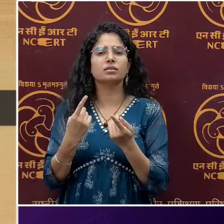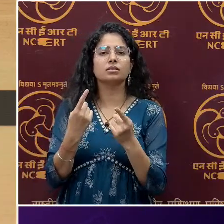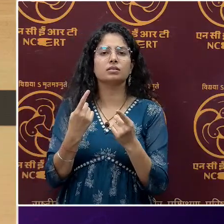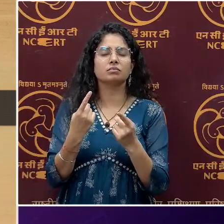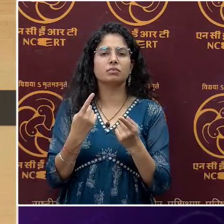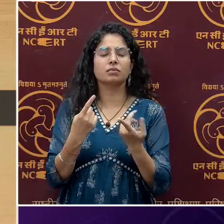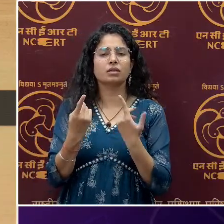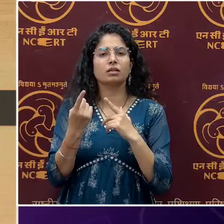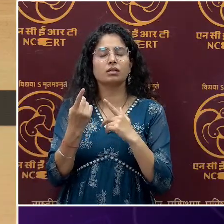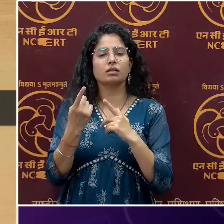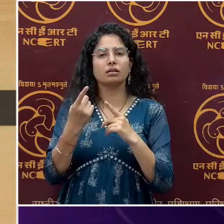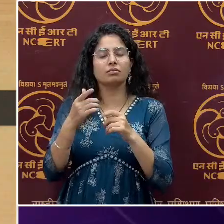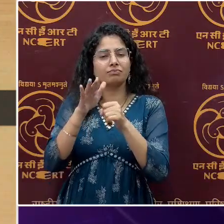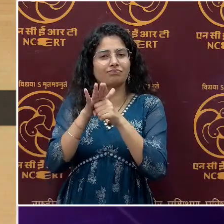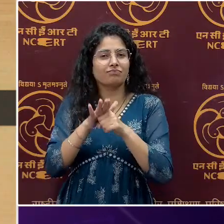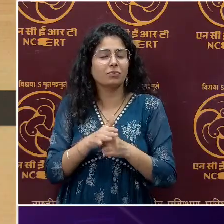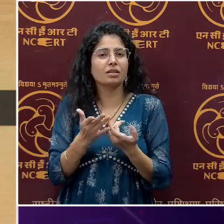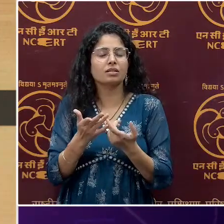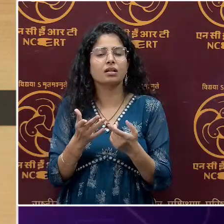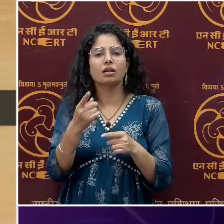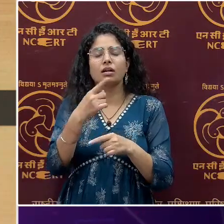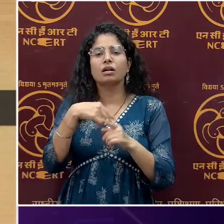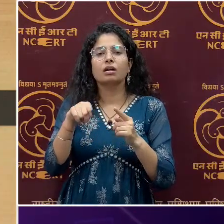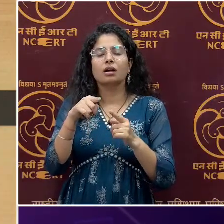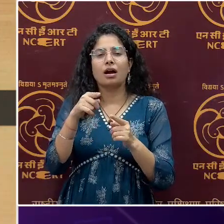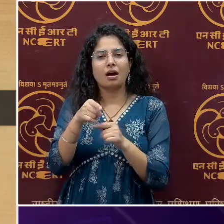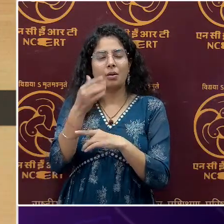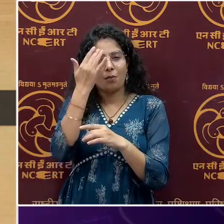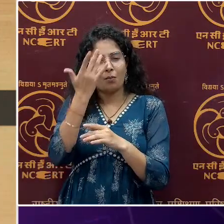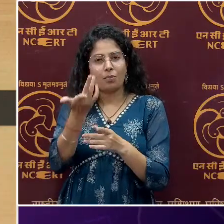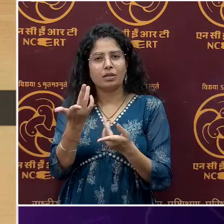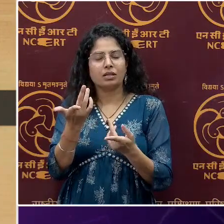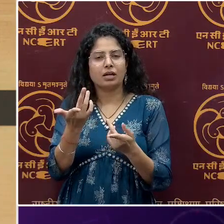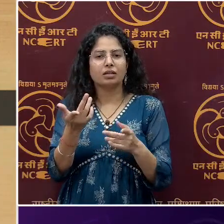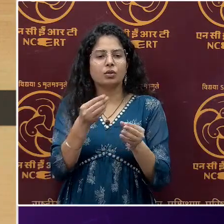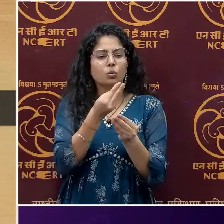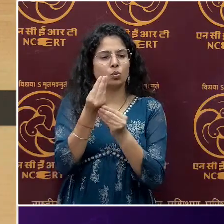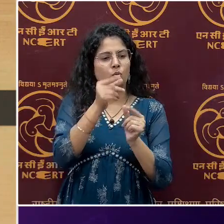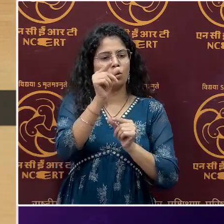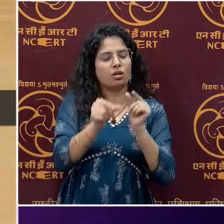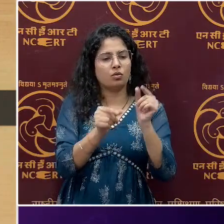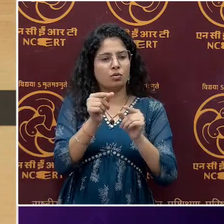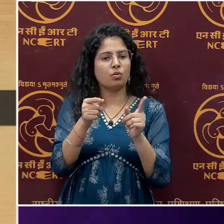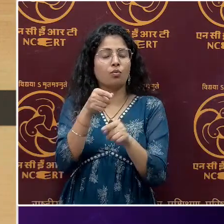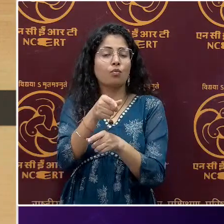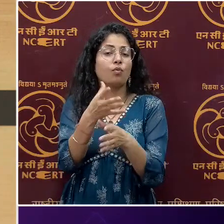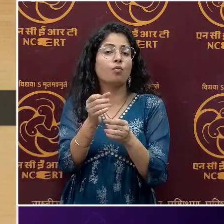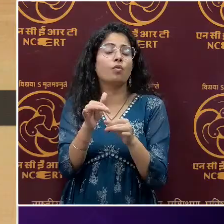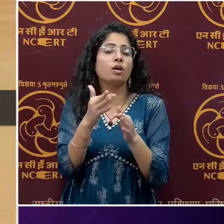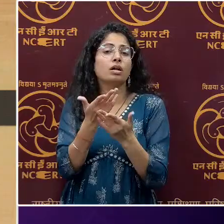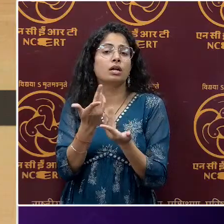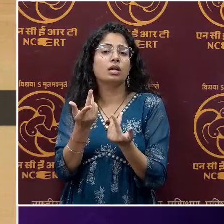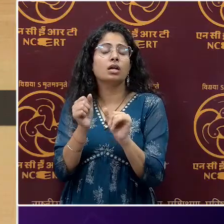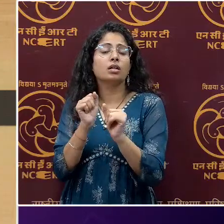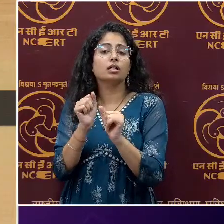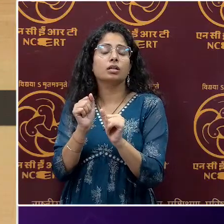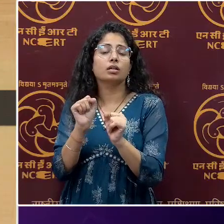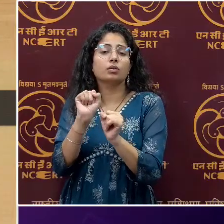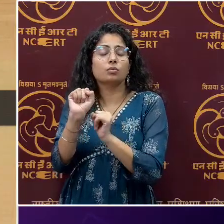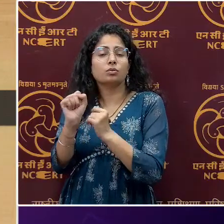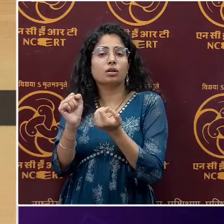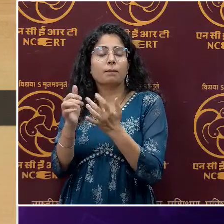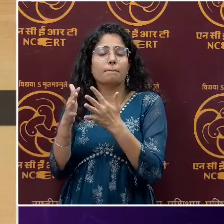are few people, for the sake of, you know, being favorite of the Britishers, they try to follow their norms. Also,